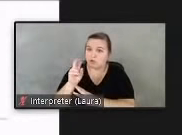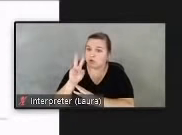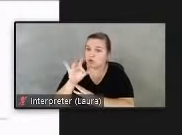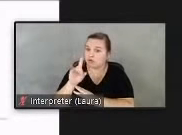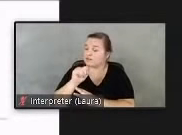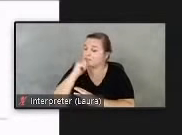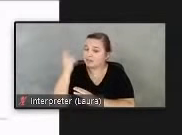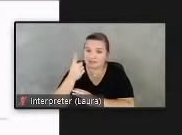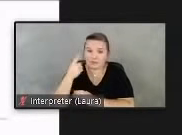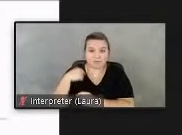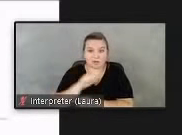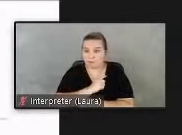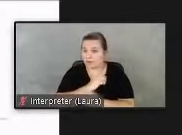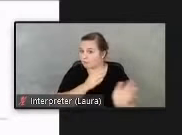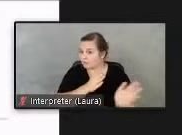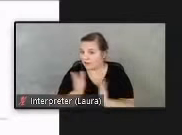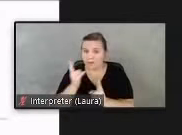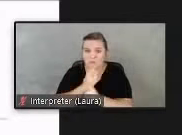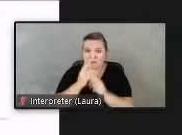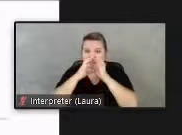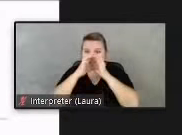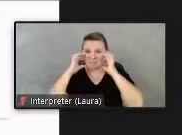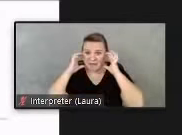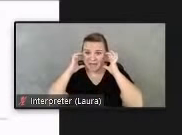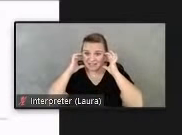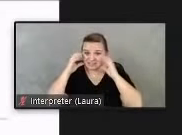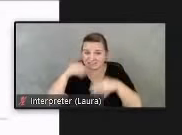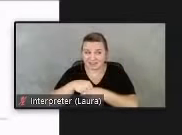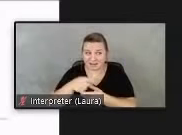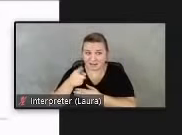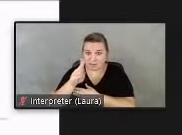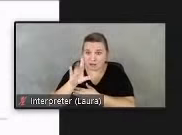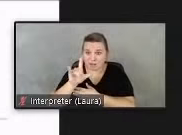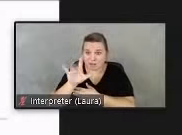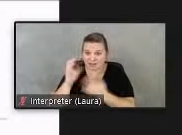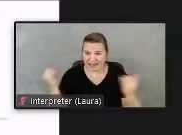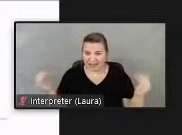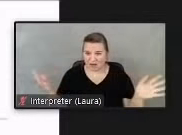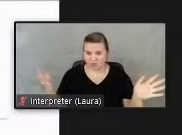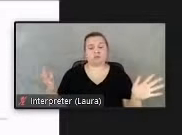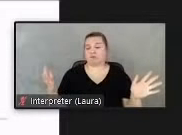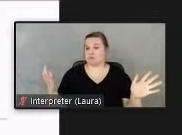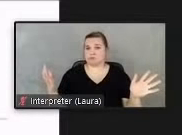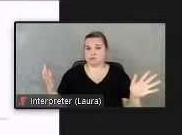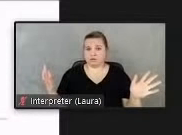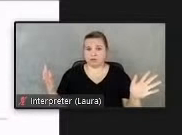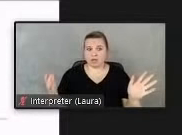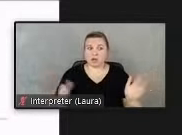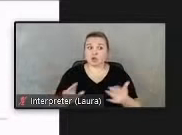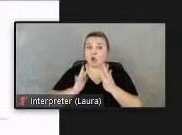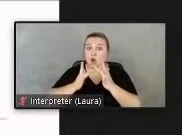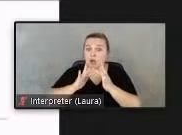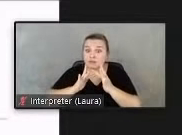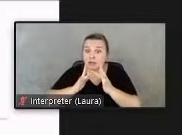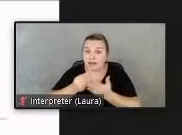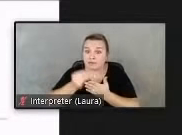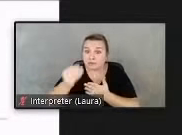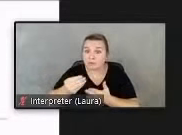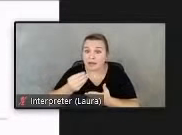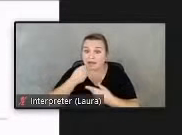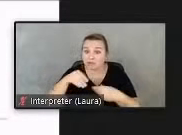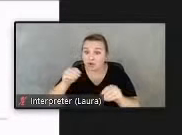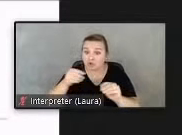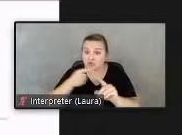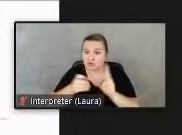The wearing of masks in public, that was not something that many of us discussed. Going online to get my groceries from the grocery store was